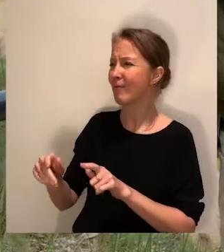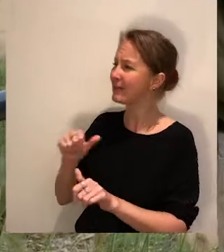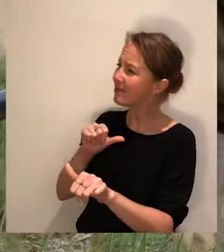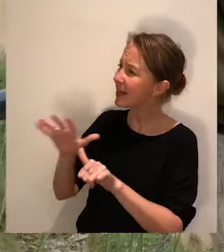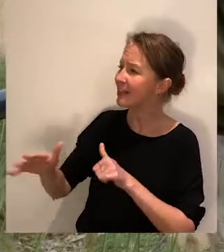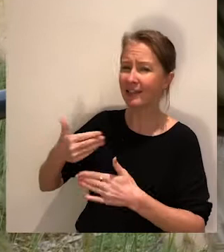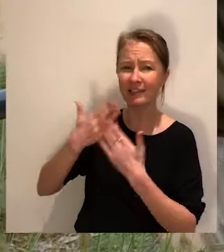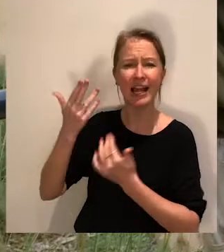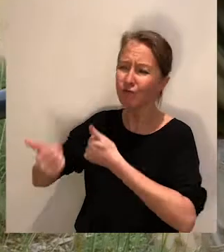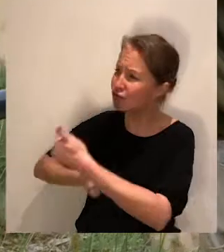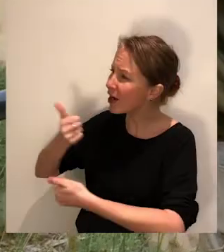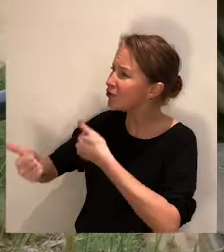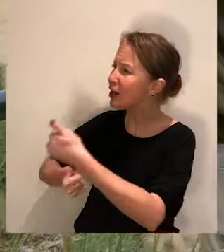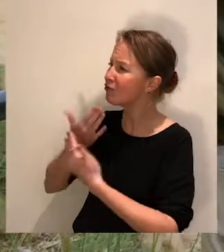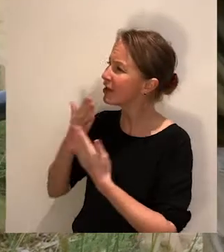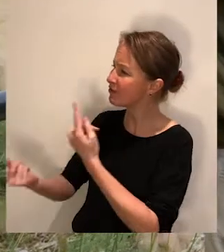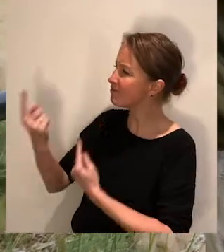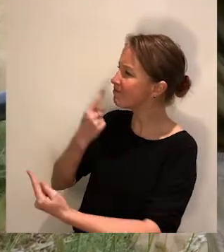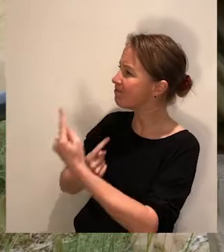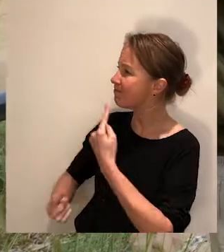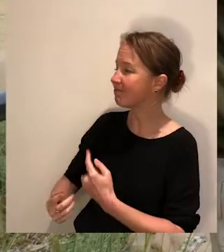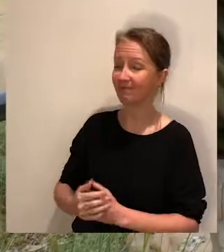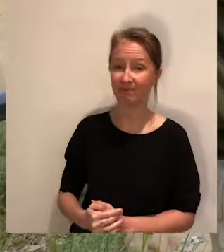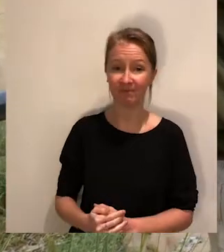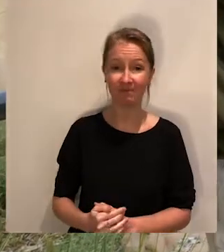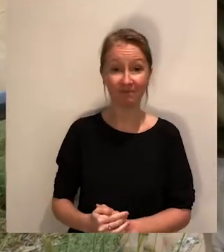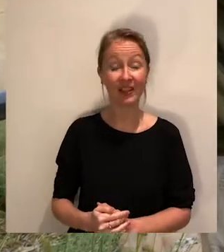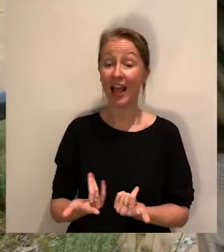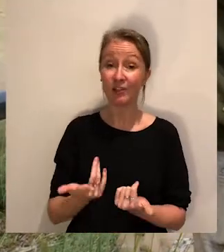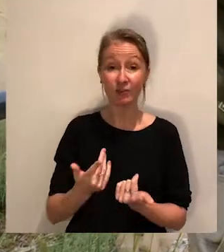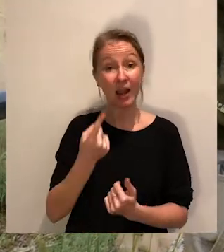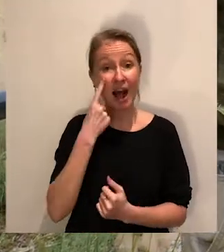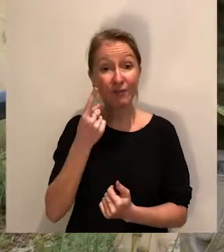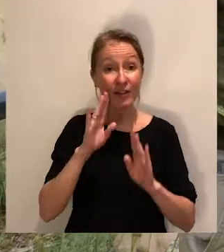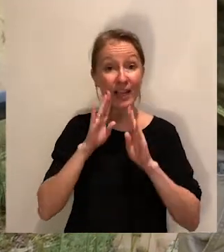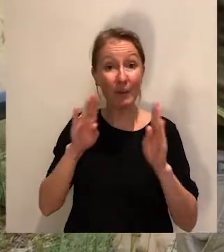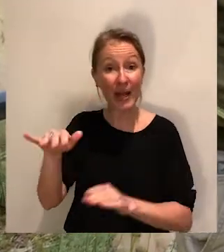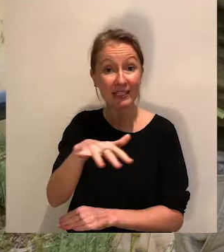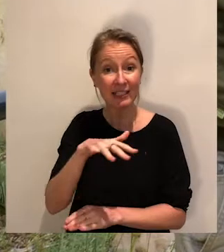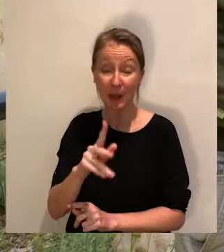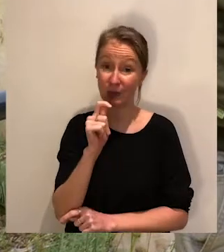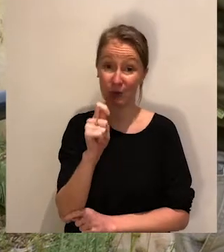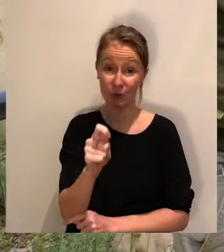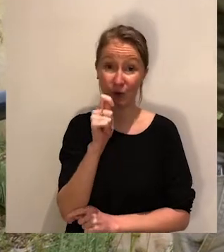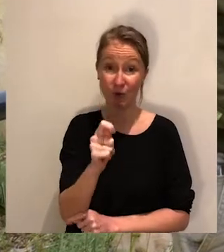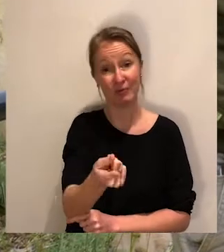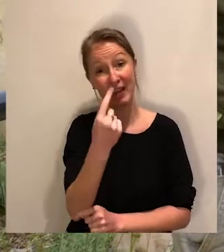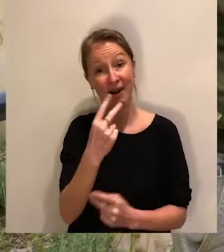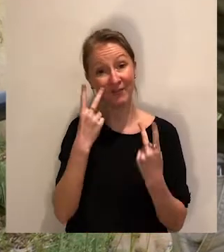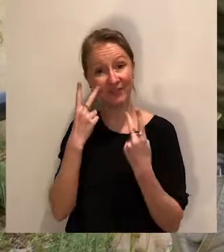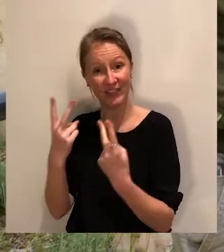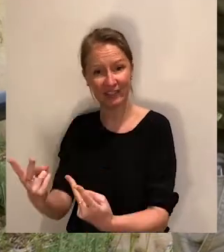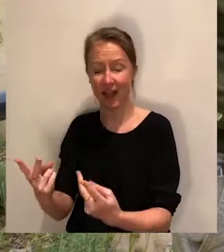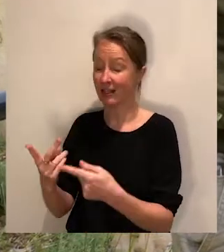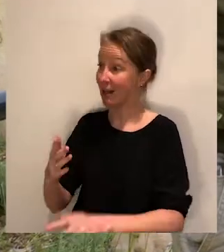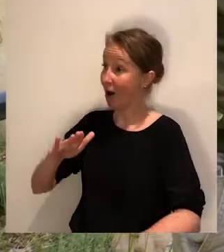Thank you very much for sharing that with us. You'll be able to check out this amazing space very, very soon at Taronga. It is an incredibly